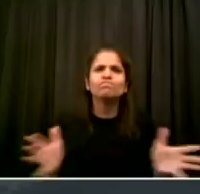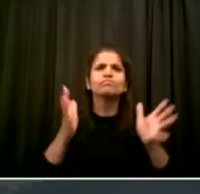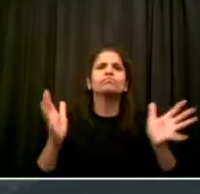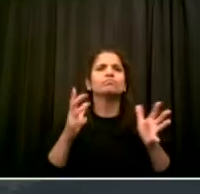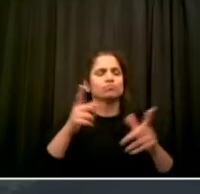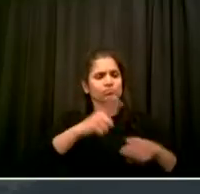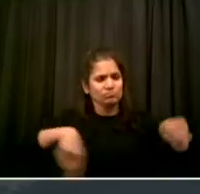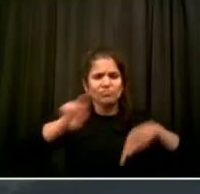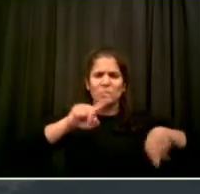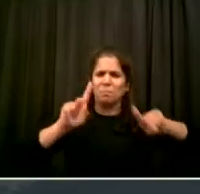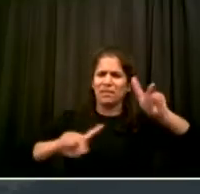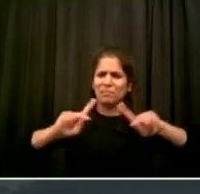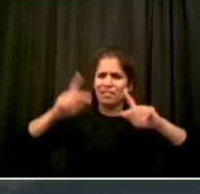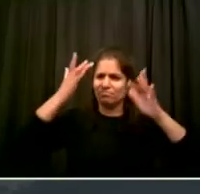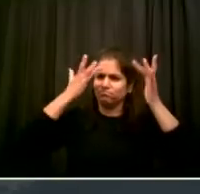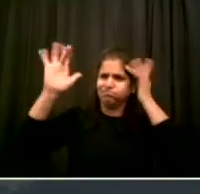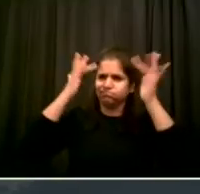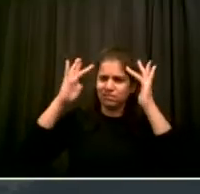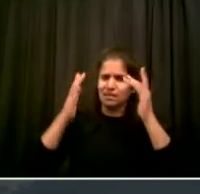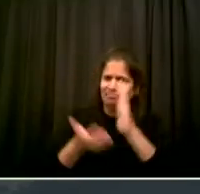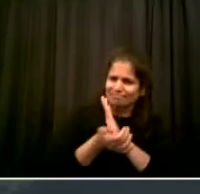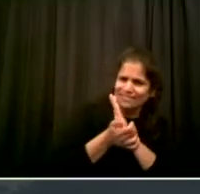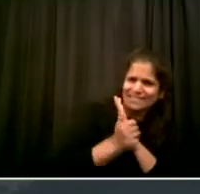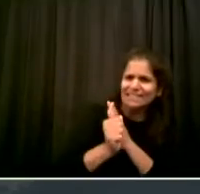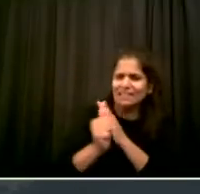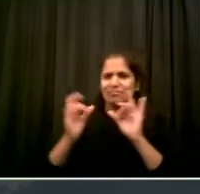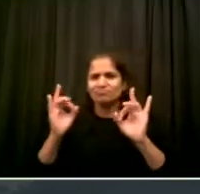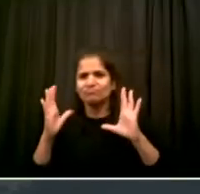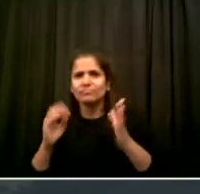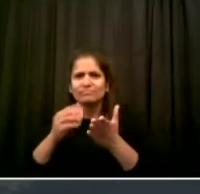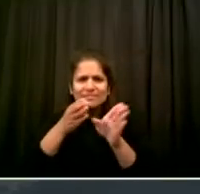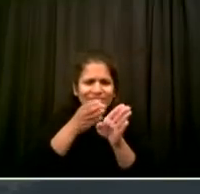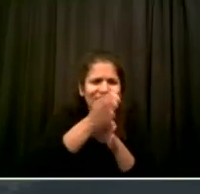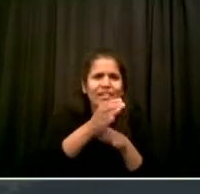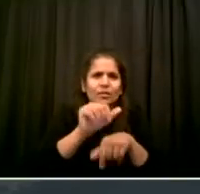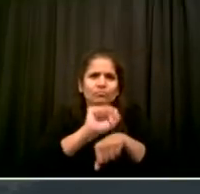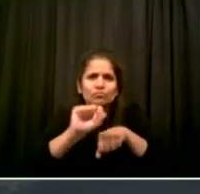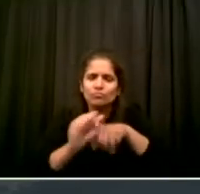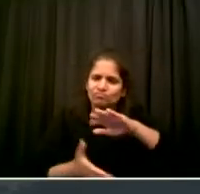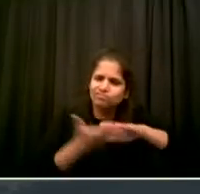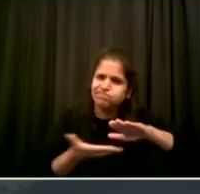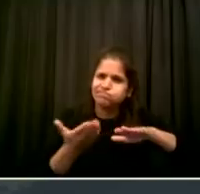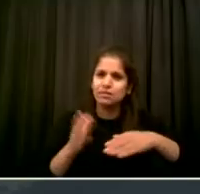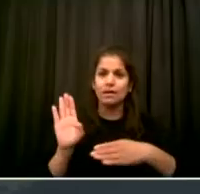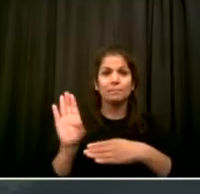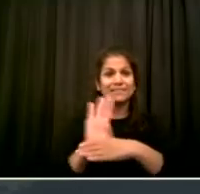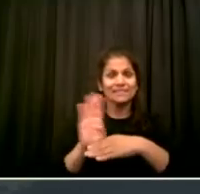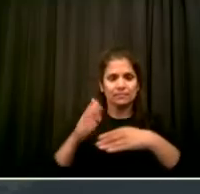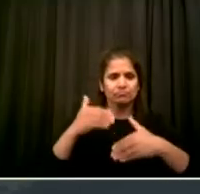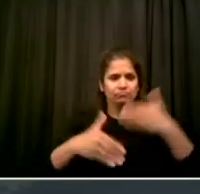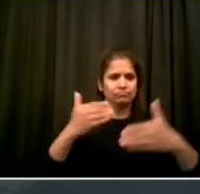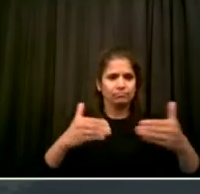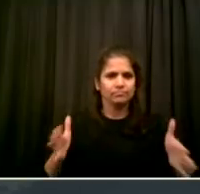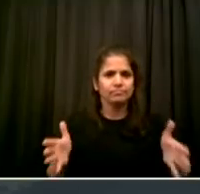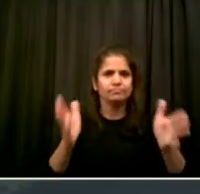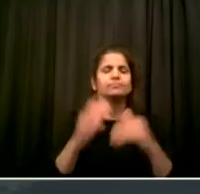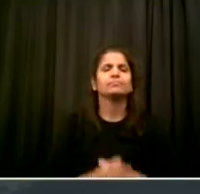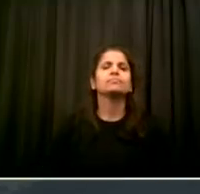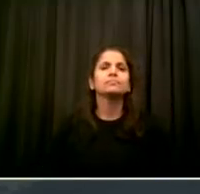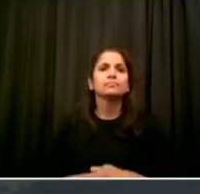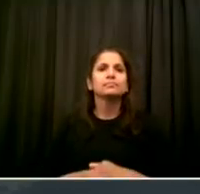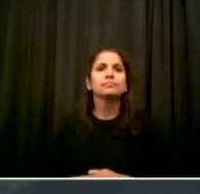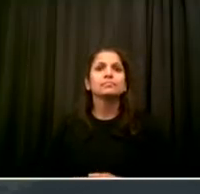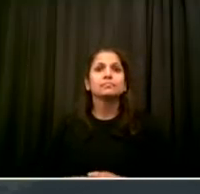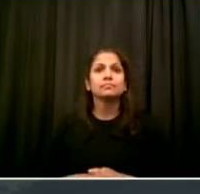how we do it. But the point is, doing everything remotely has its limits. You cannot achieve the